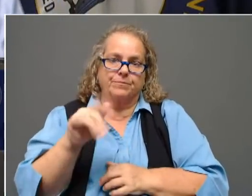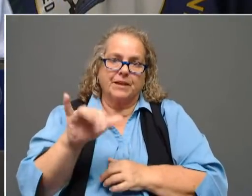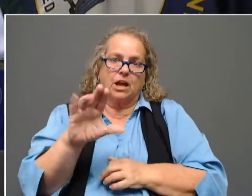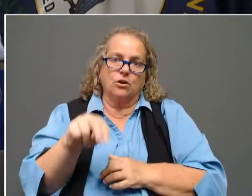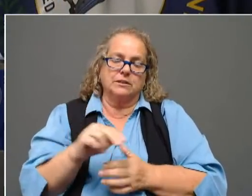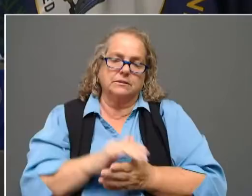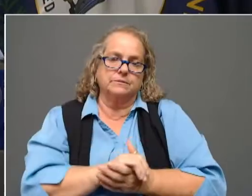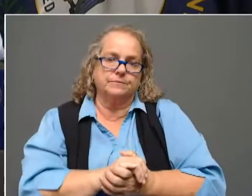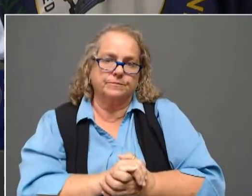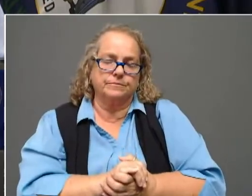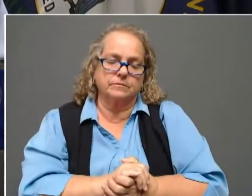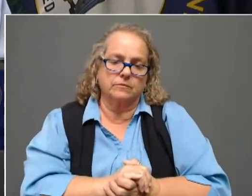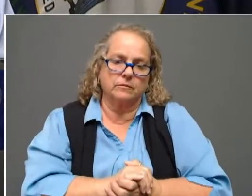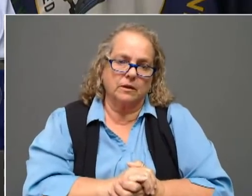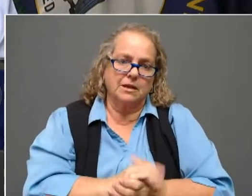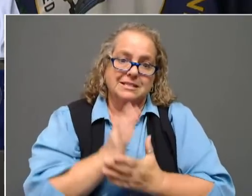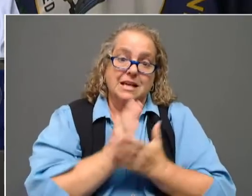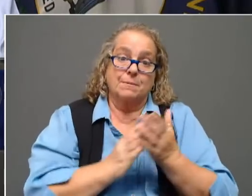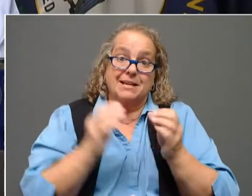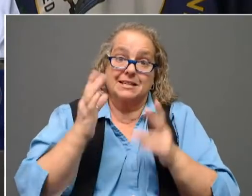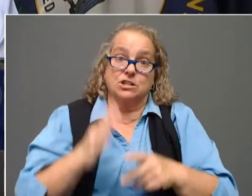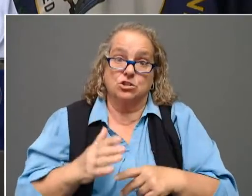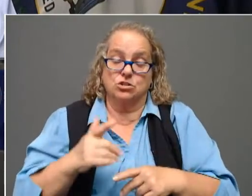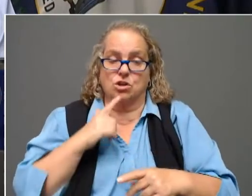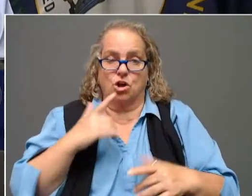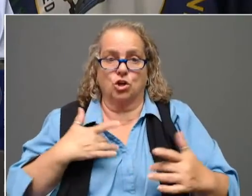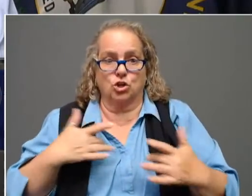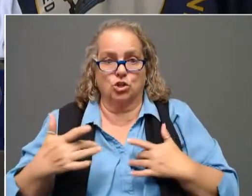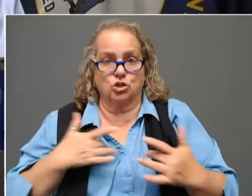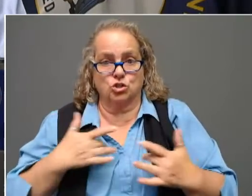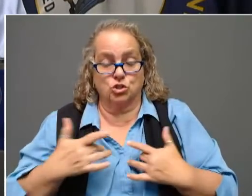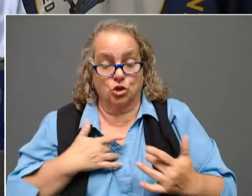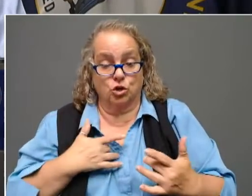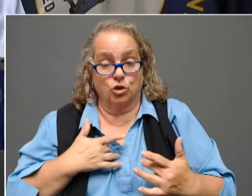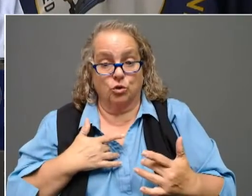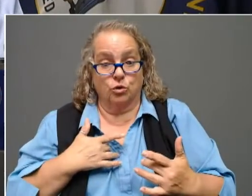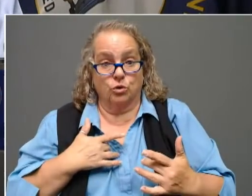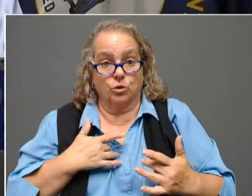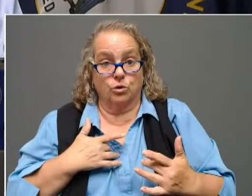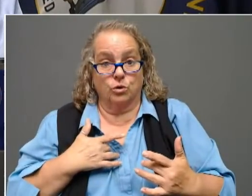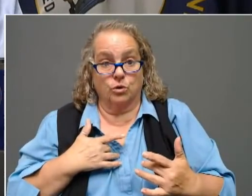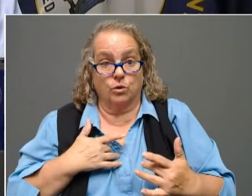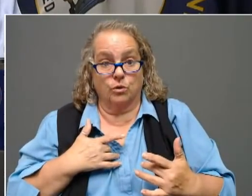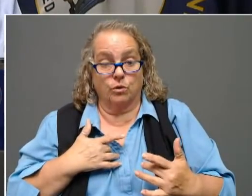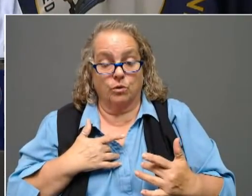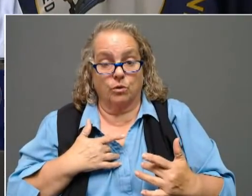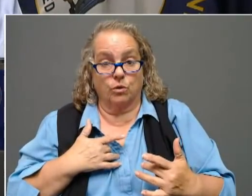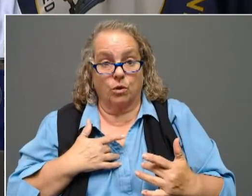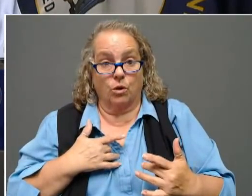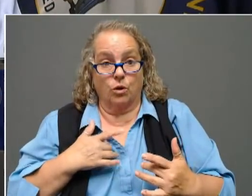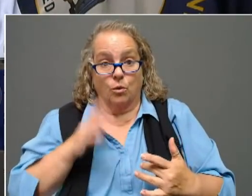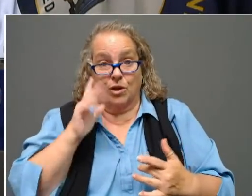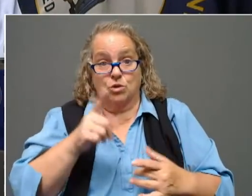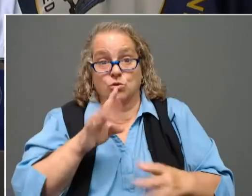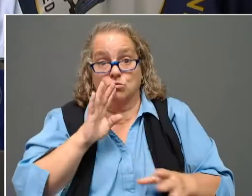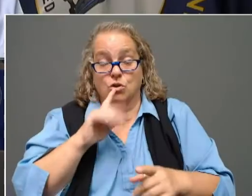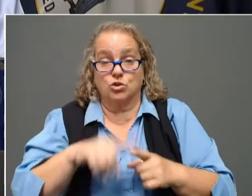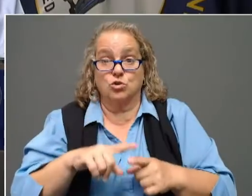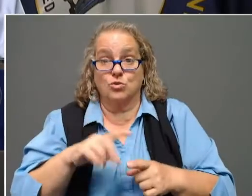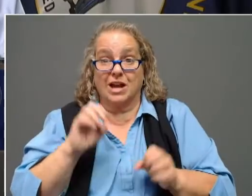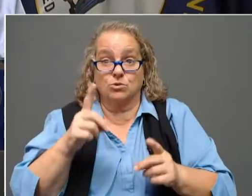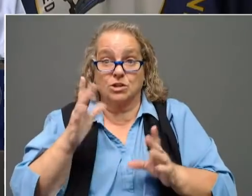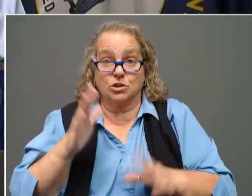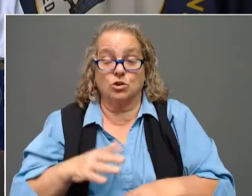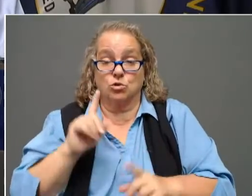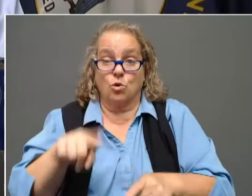said they're concerned about becoming the mask police going into the school year. Could you talk directly right now to educators who are getting ready to go into the classroom in about